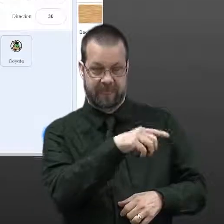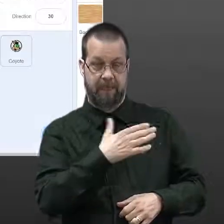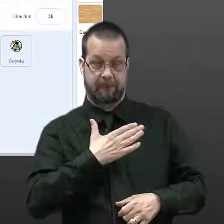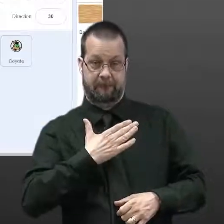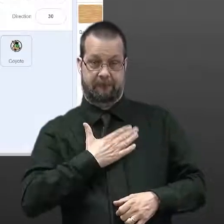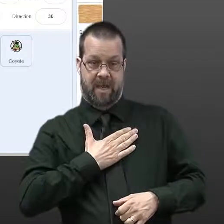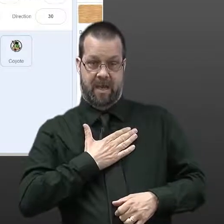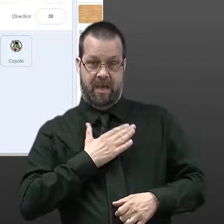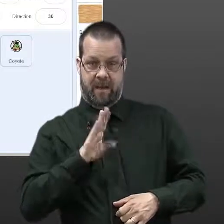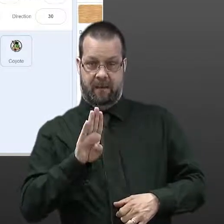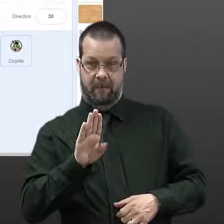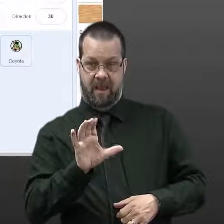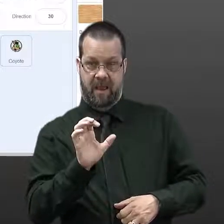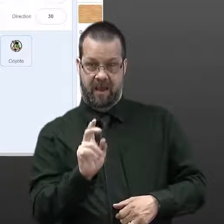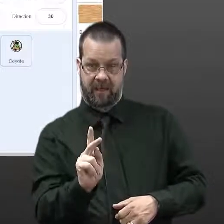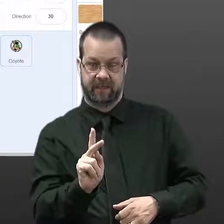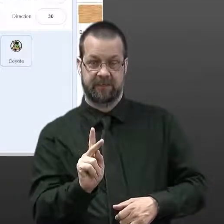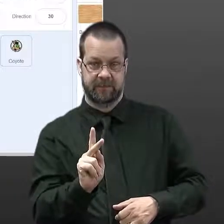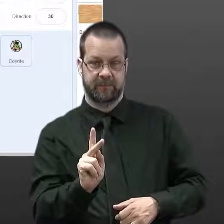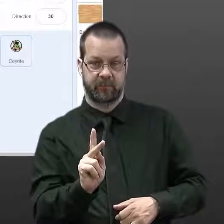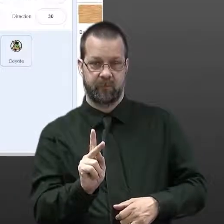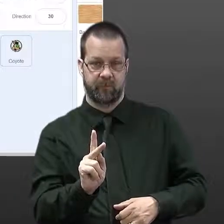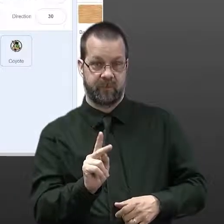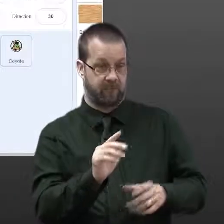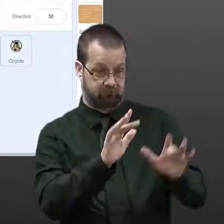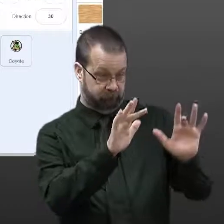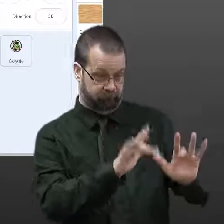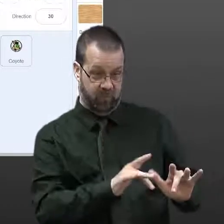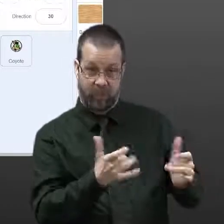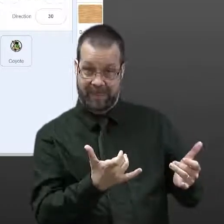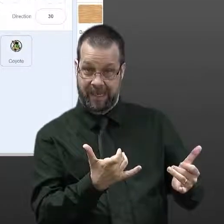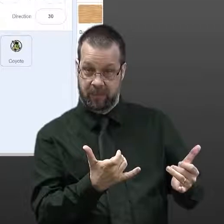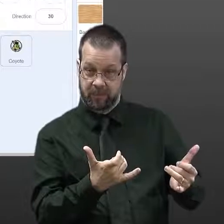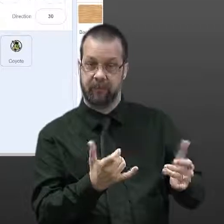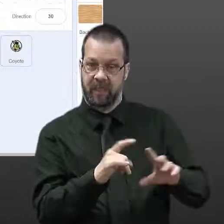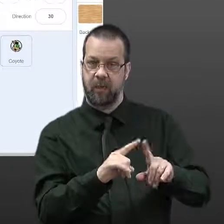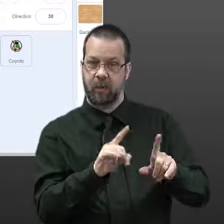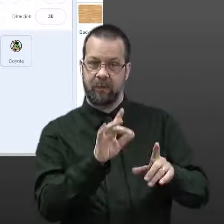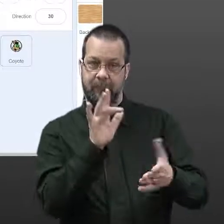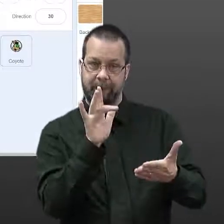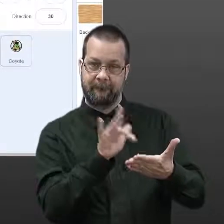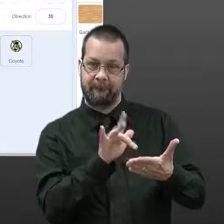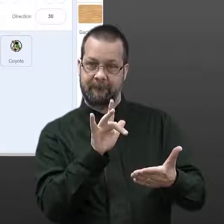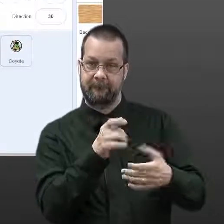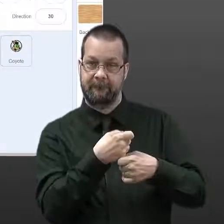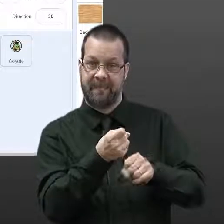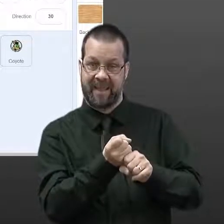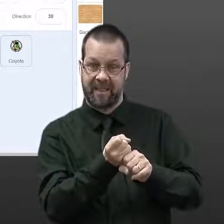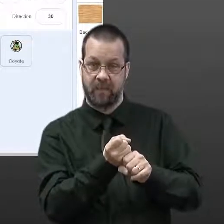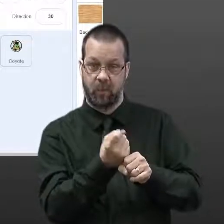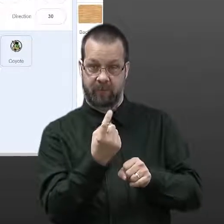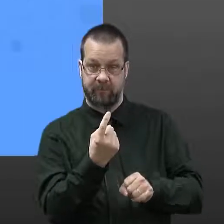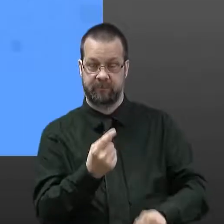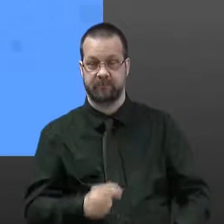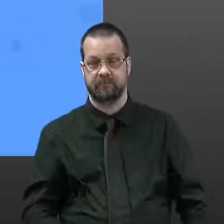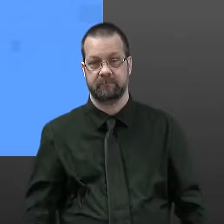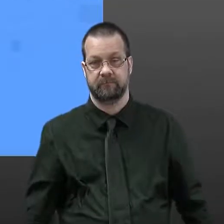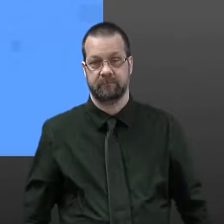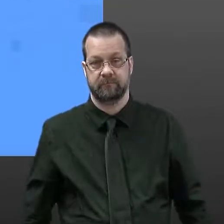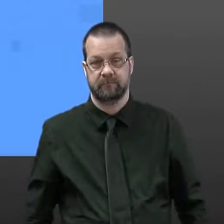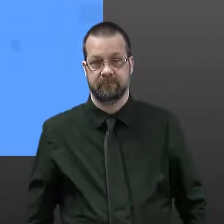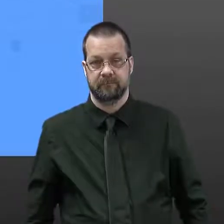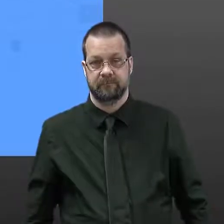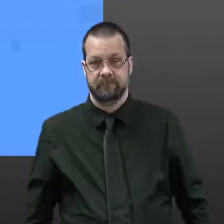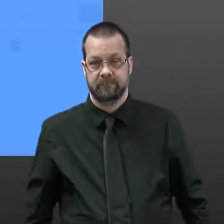there's a category that says My Blocks, and it doesn't have any blocks in it yet, but we are going to click on the button that says Make a